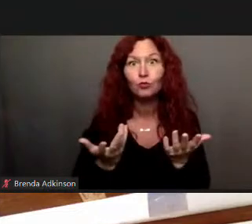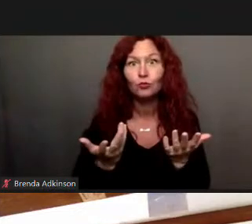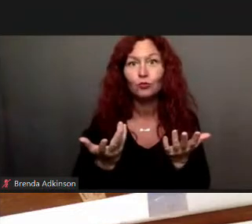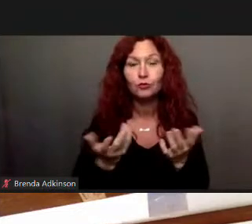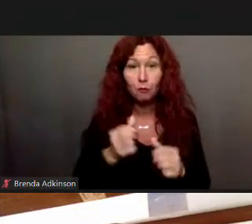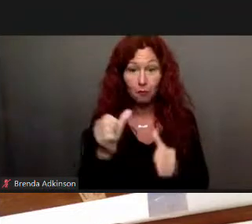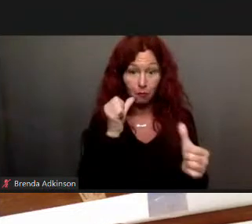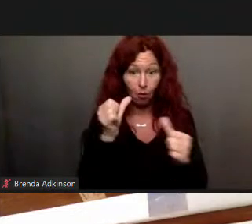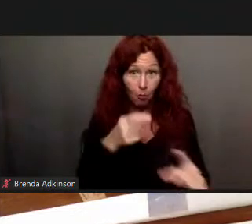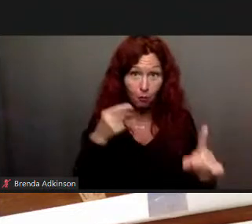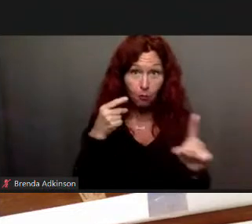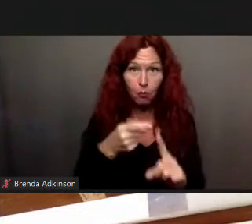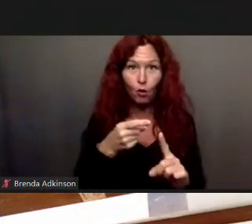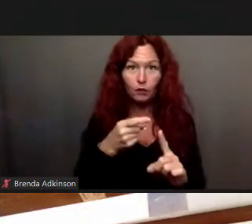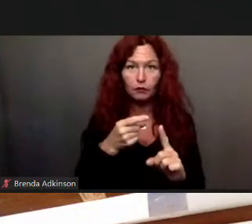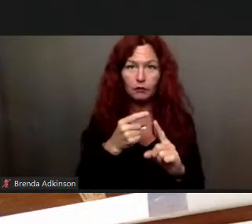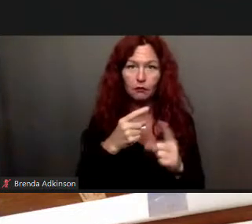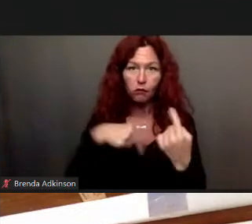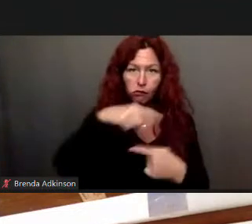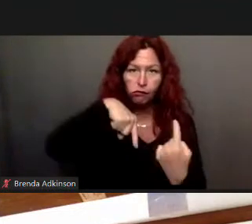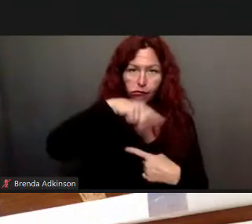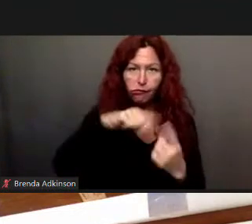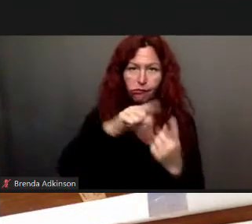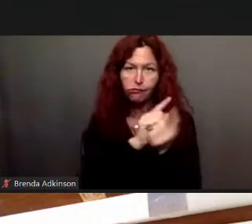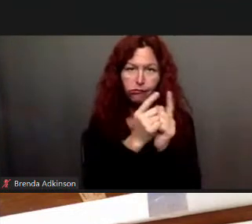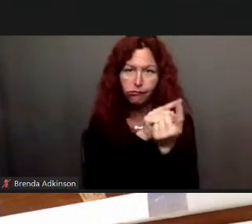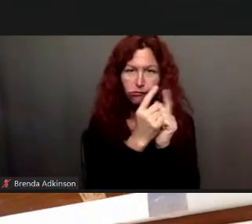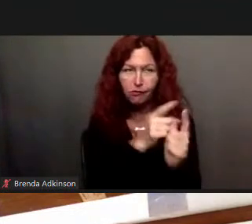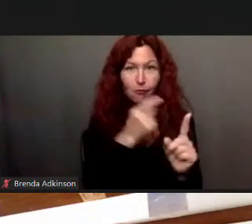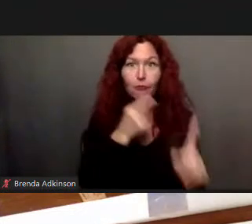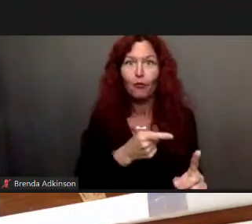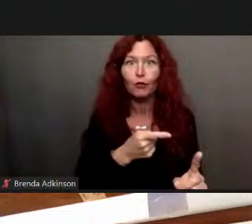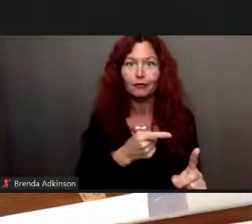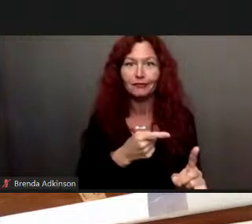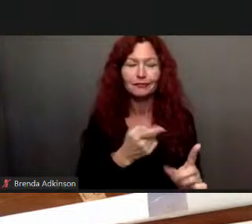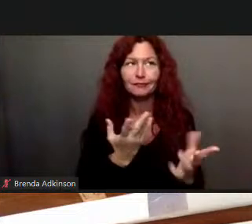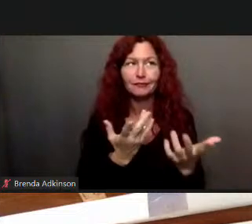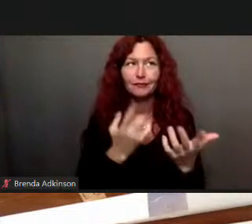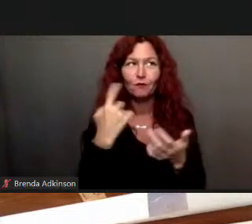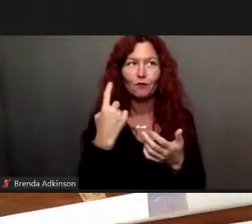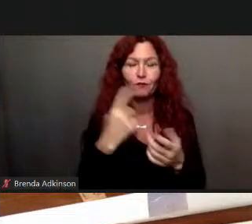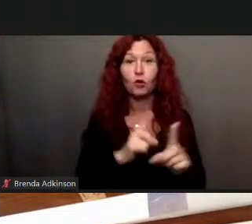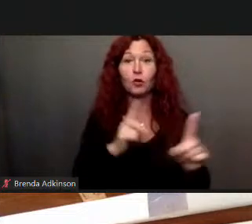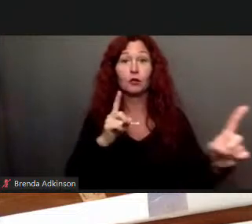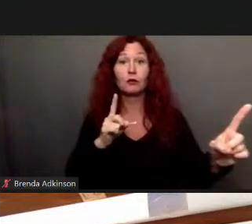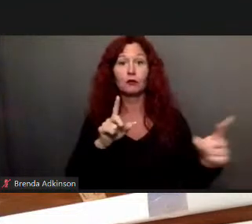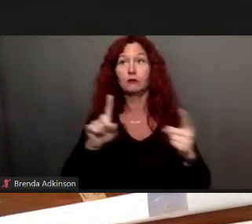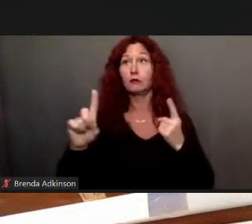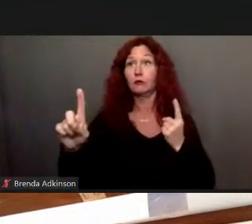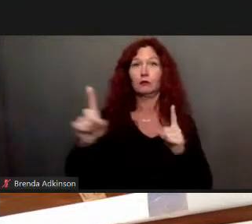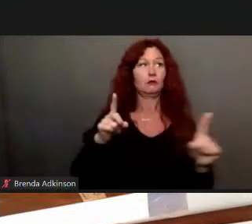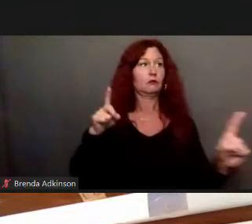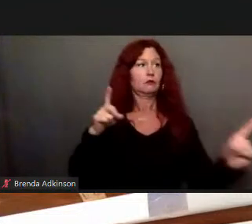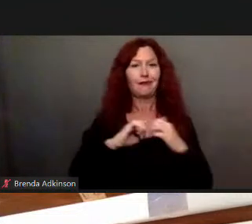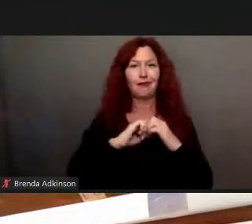Okay. That's not what a bar or a nightclub is all about. So no, those